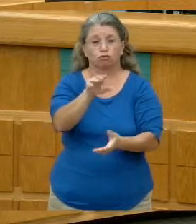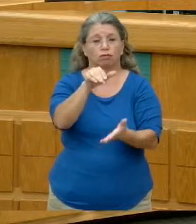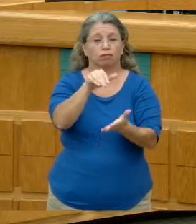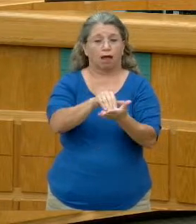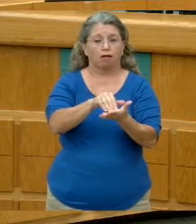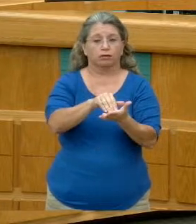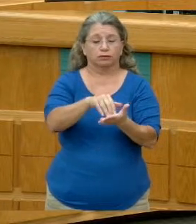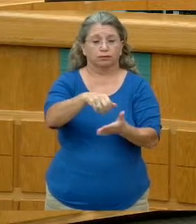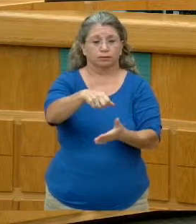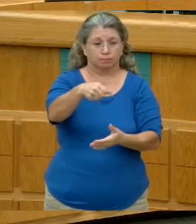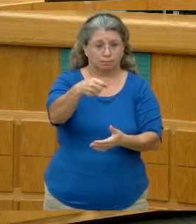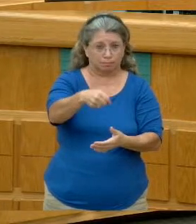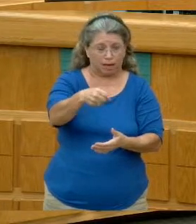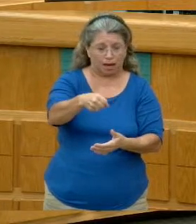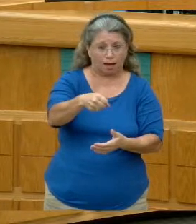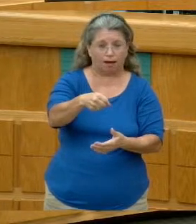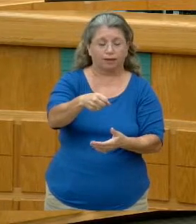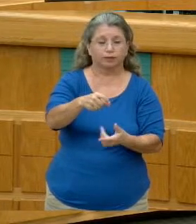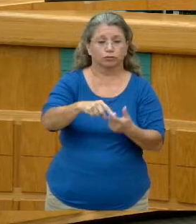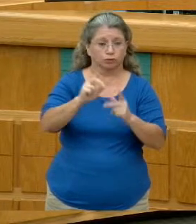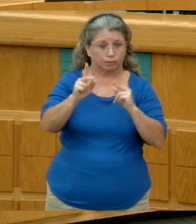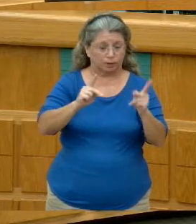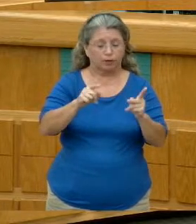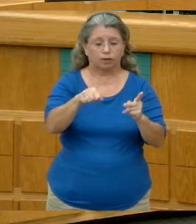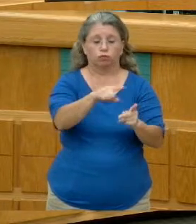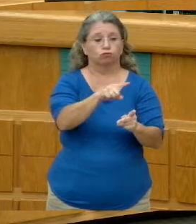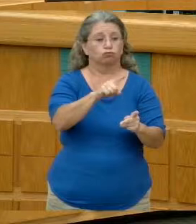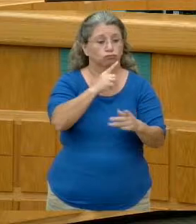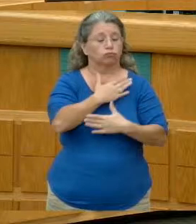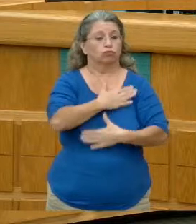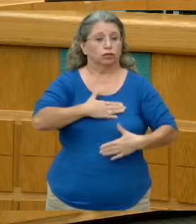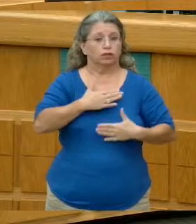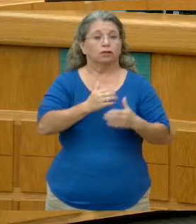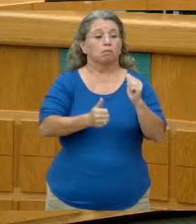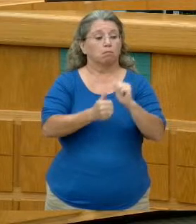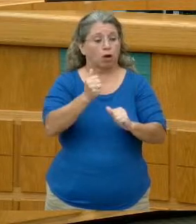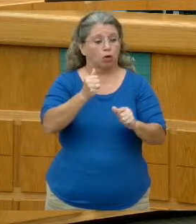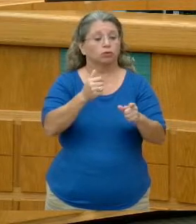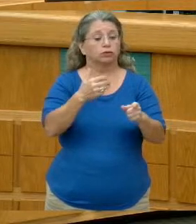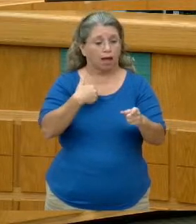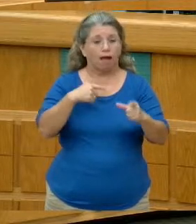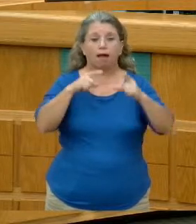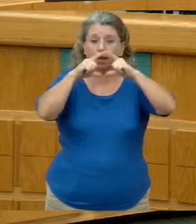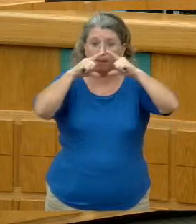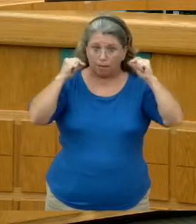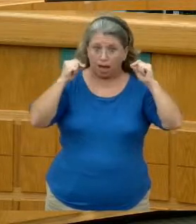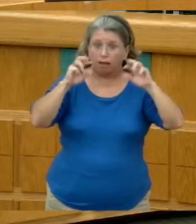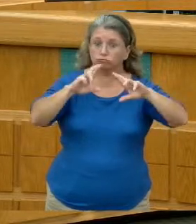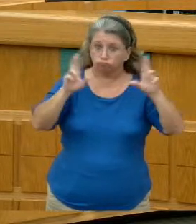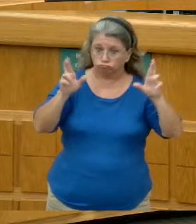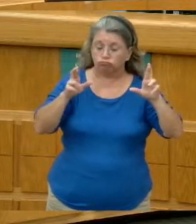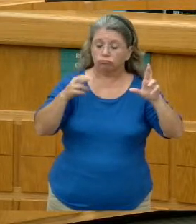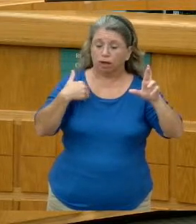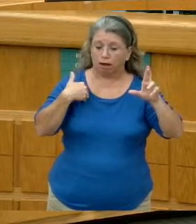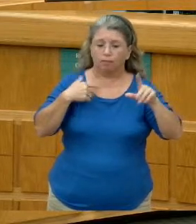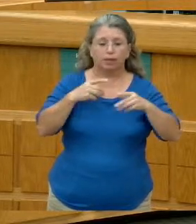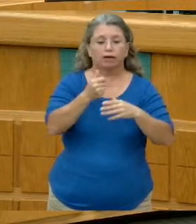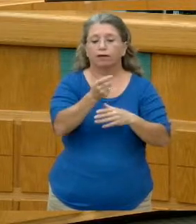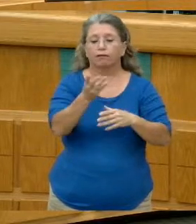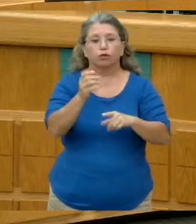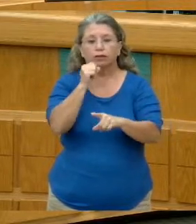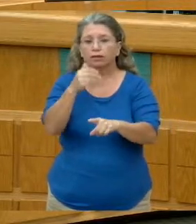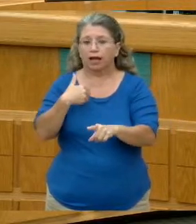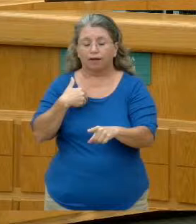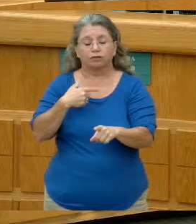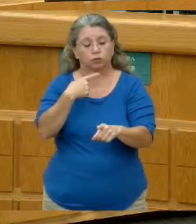out. People were very appreciative. Most of the people came by had a mask. But there were a few that didn't, and so we told them, we